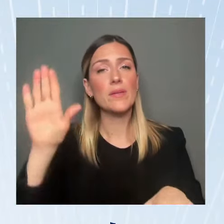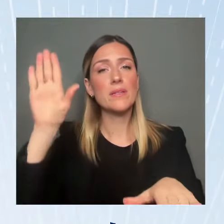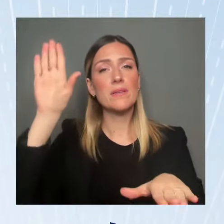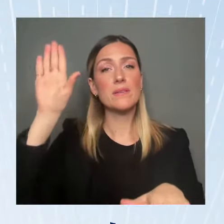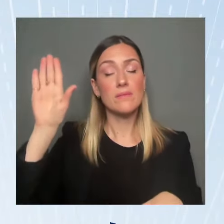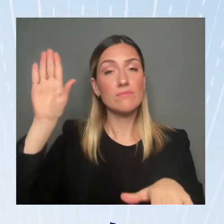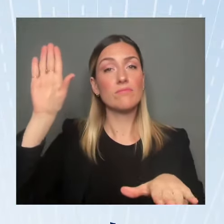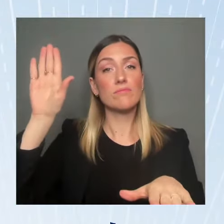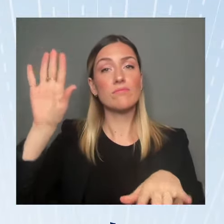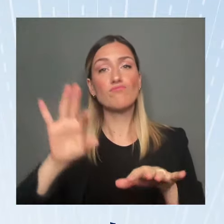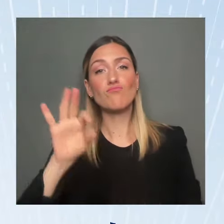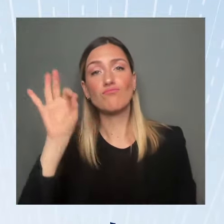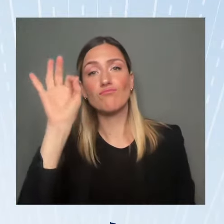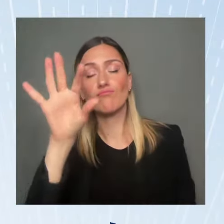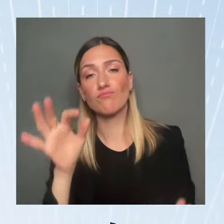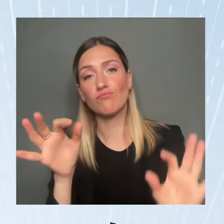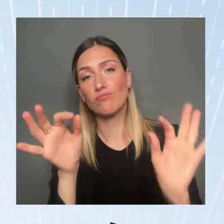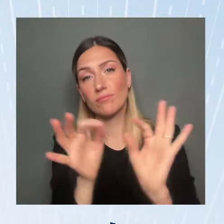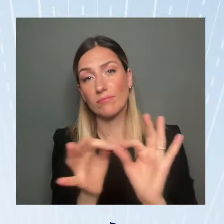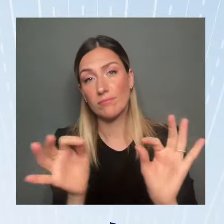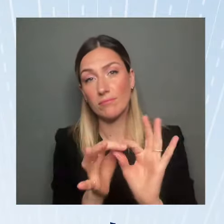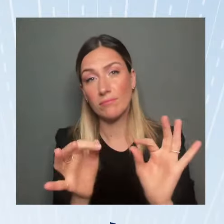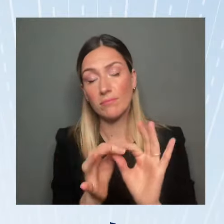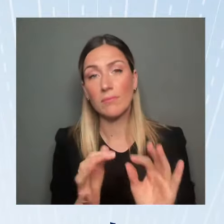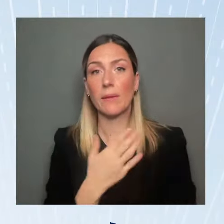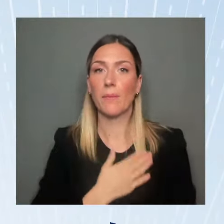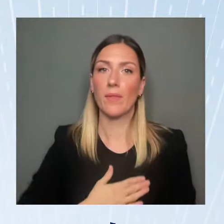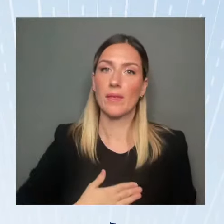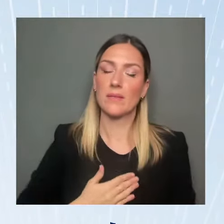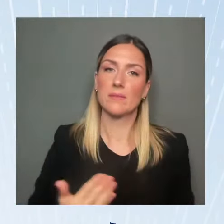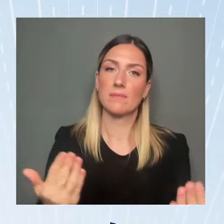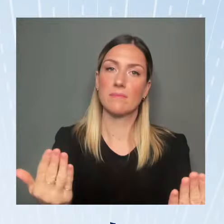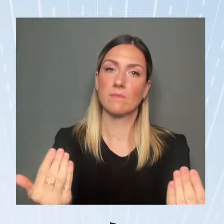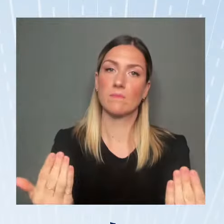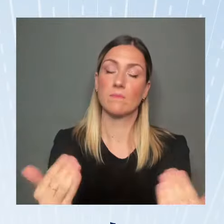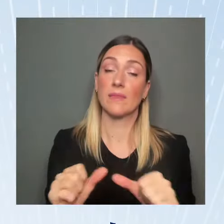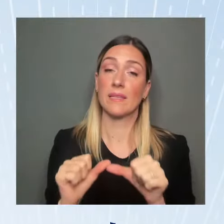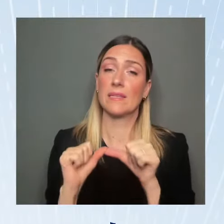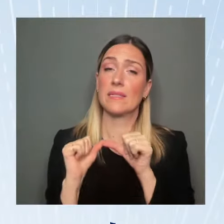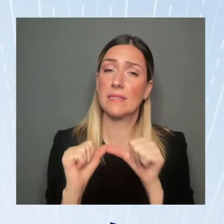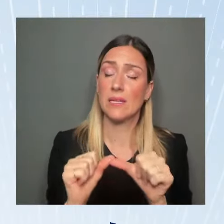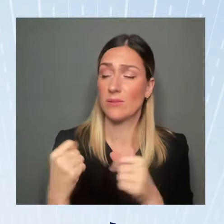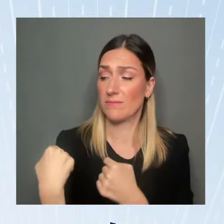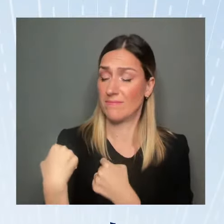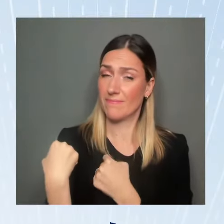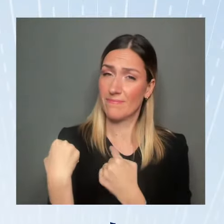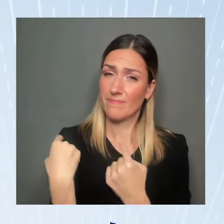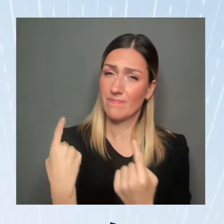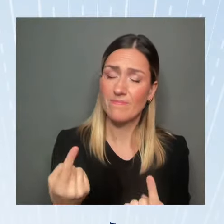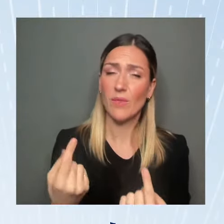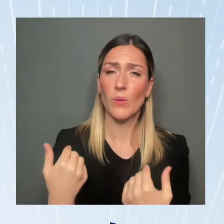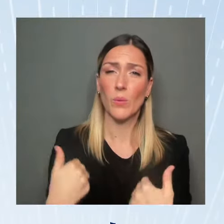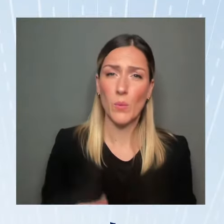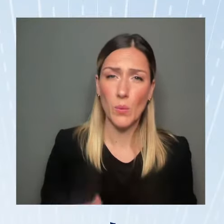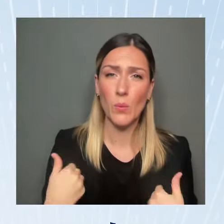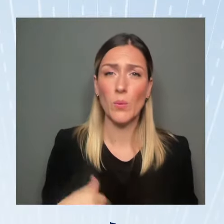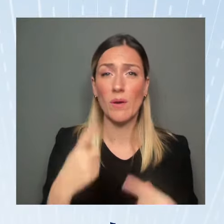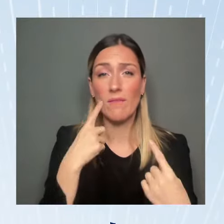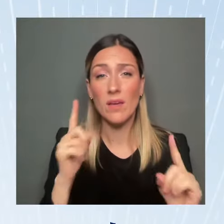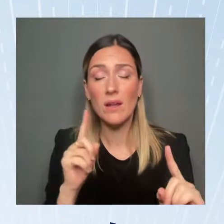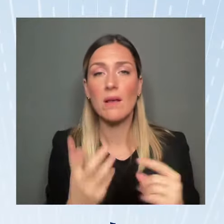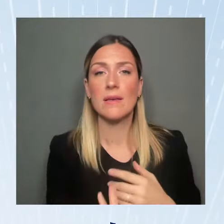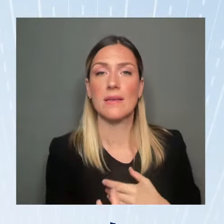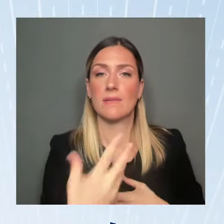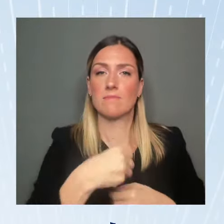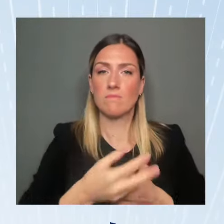their input included. So please not only continue, as you have so effectively and so convincingly, to engage us directly